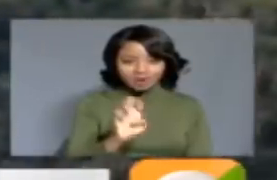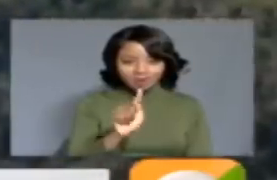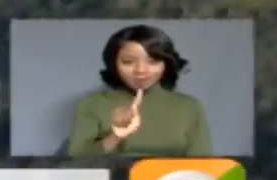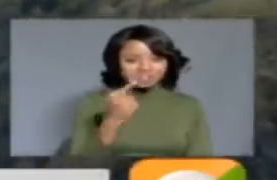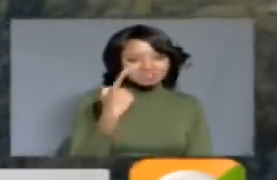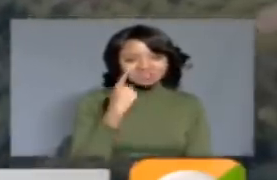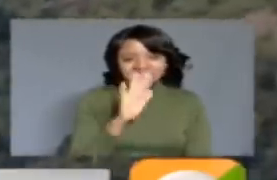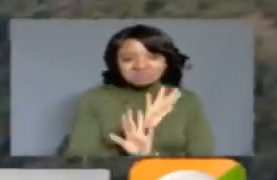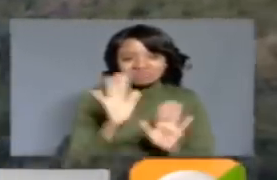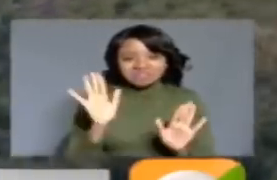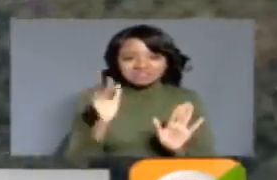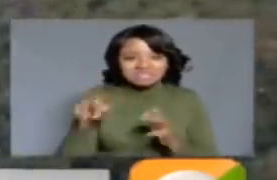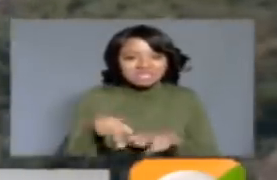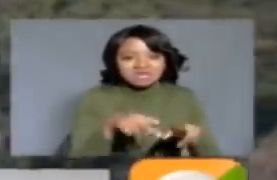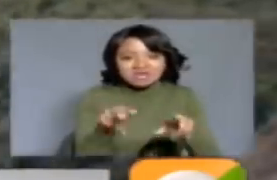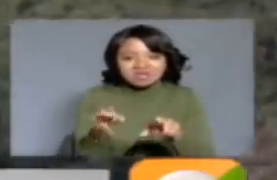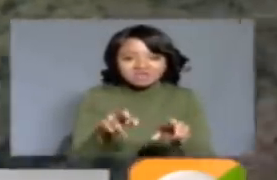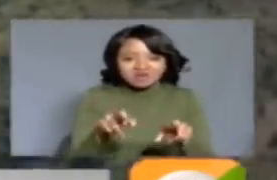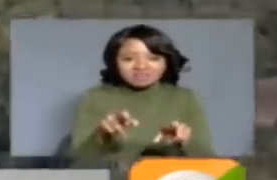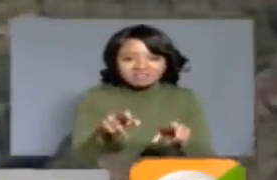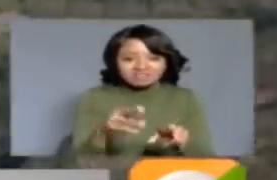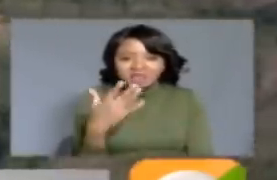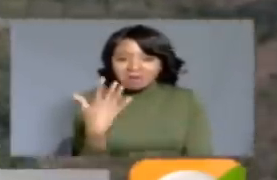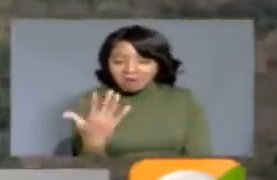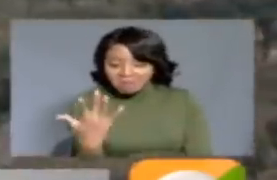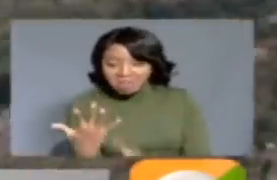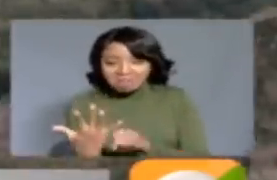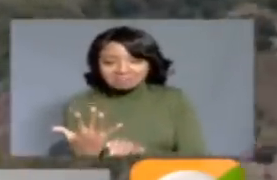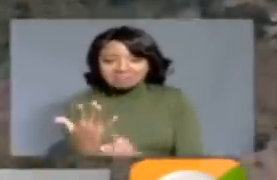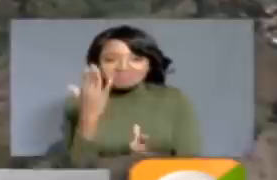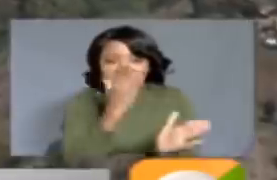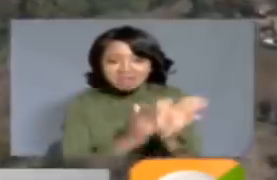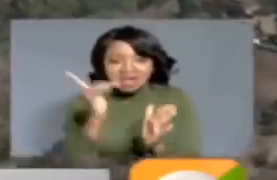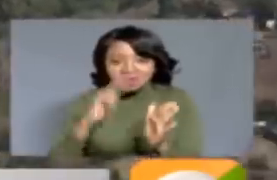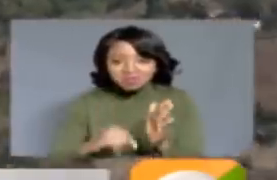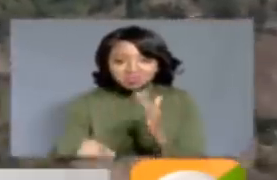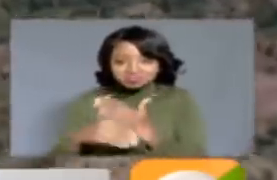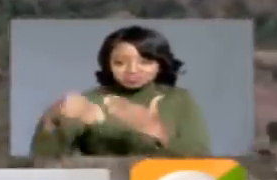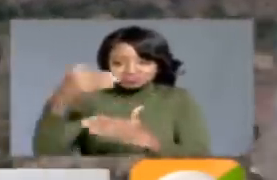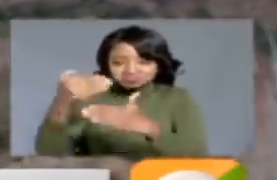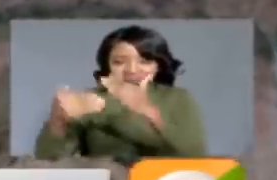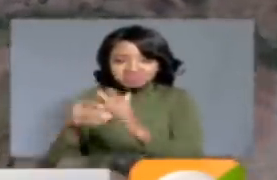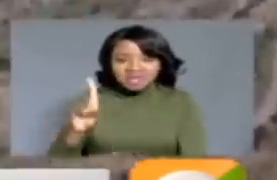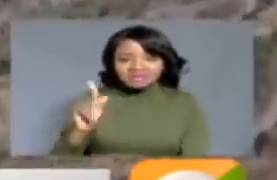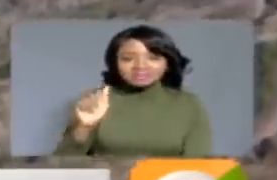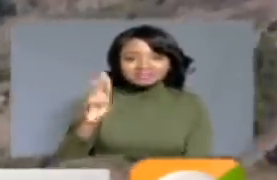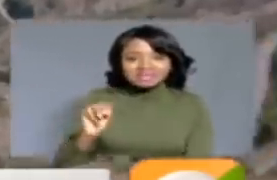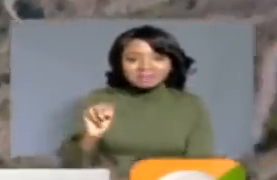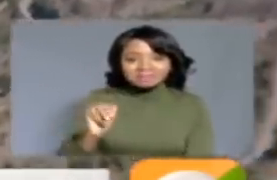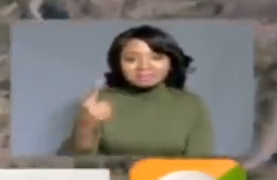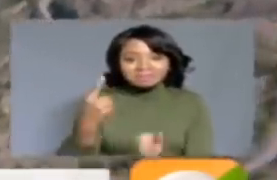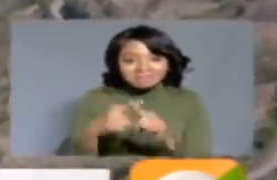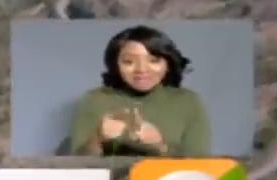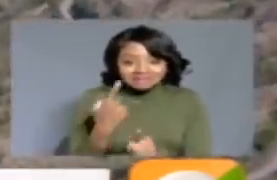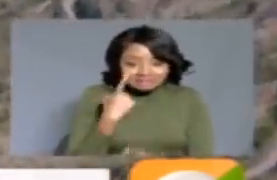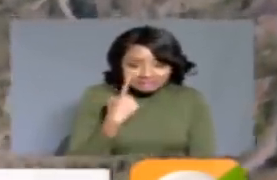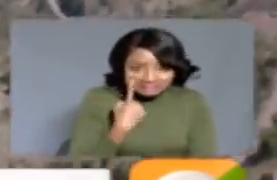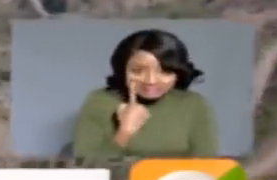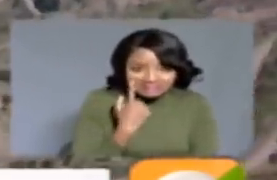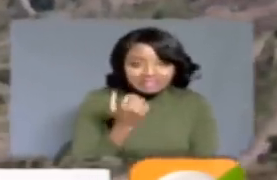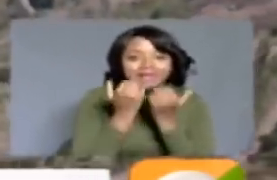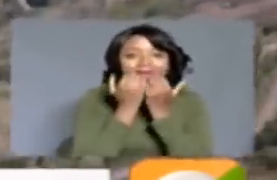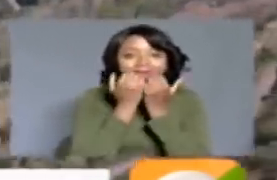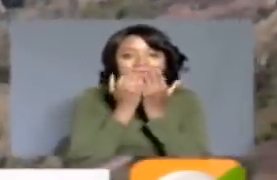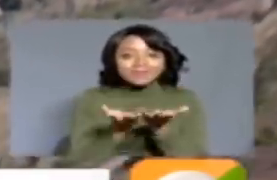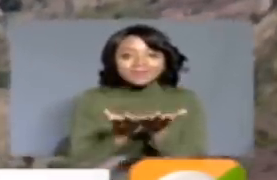view. On paper, the construction of a dam is supposed to be underway here, but on the ground, no